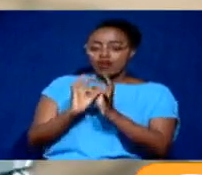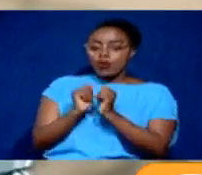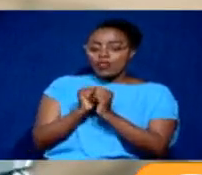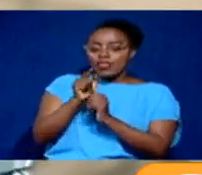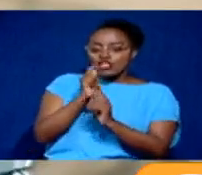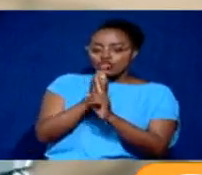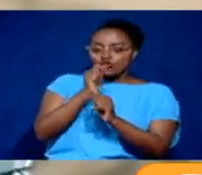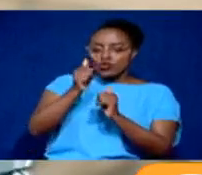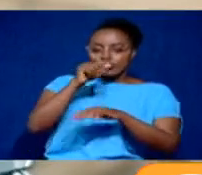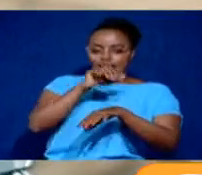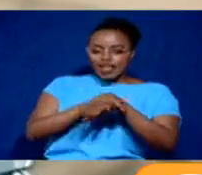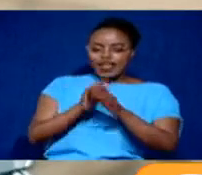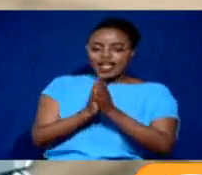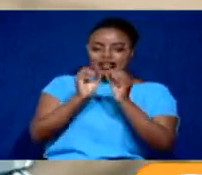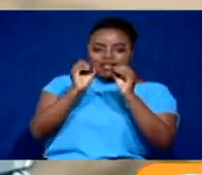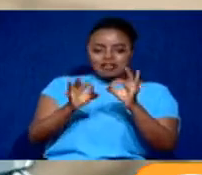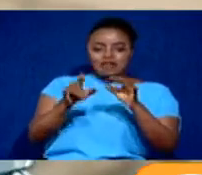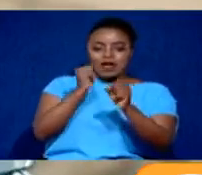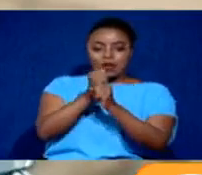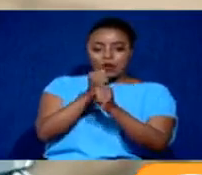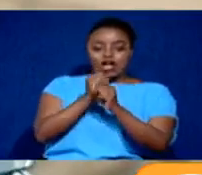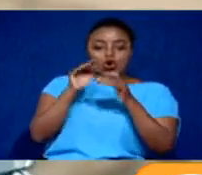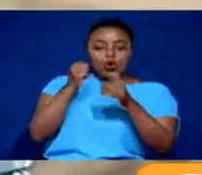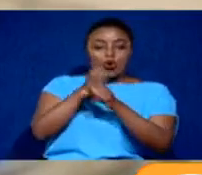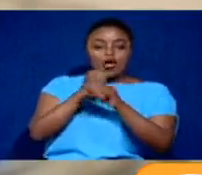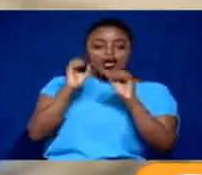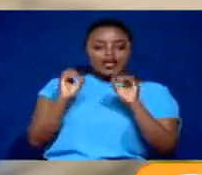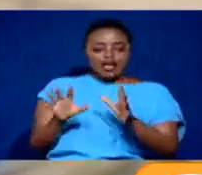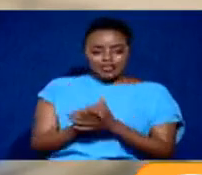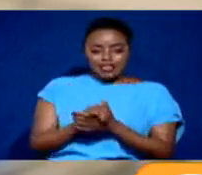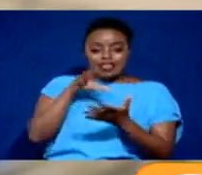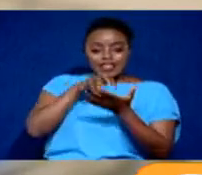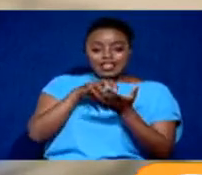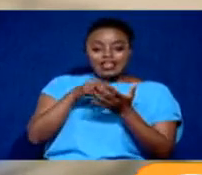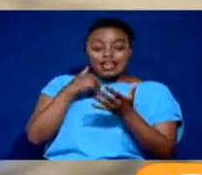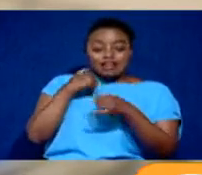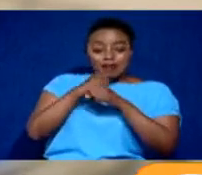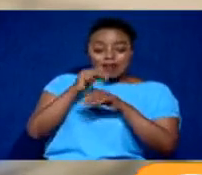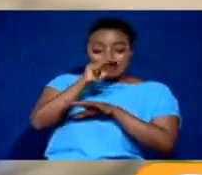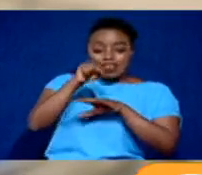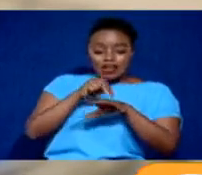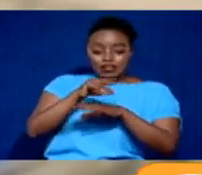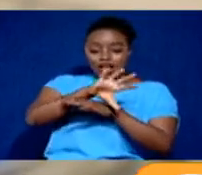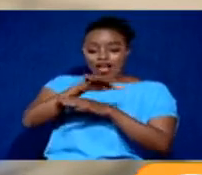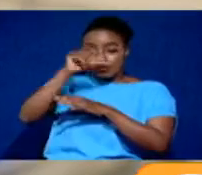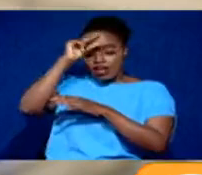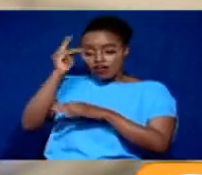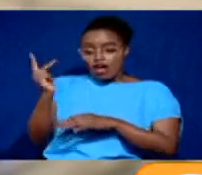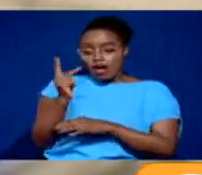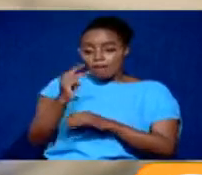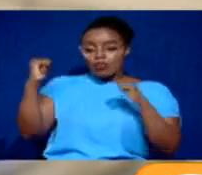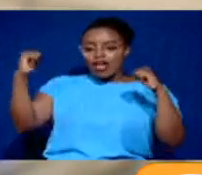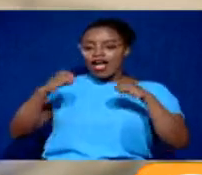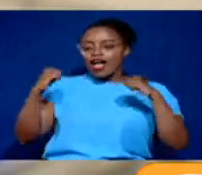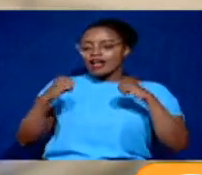which equipment they received and whether they were working or not. The situation has compelled the national and county governments to jointly